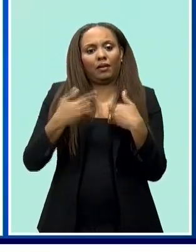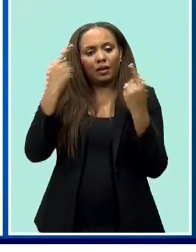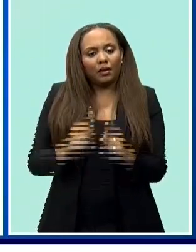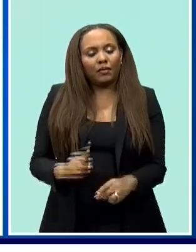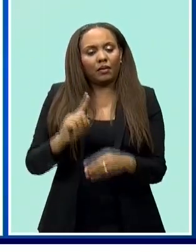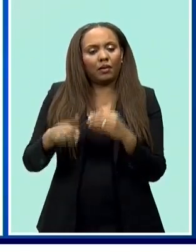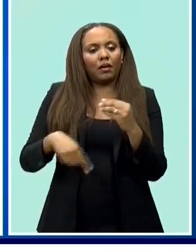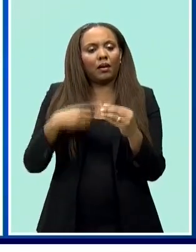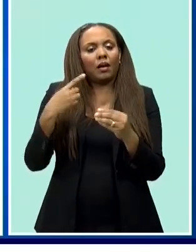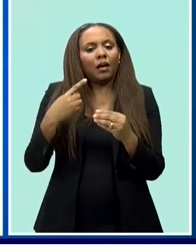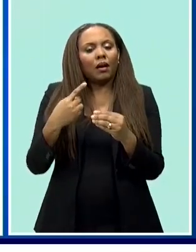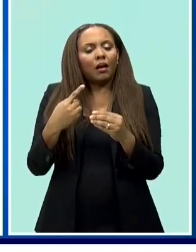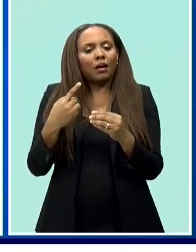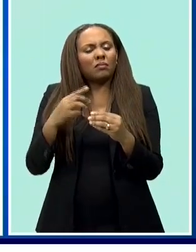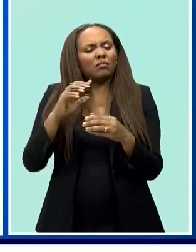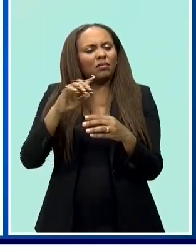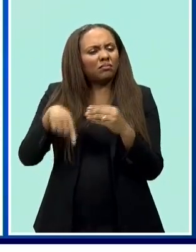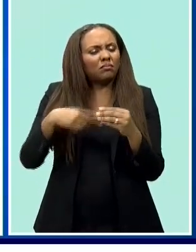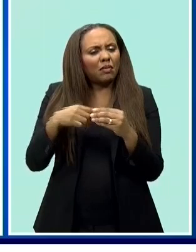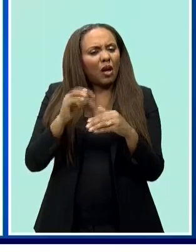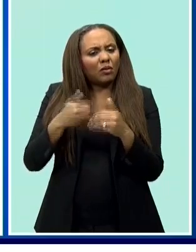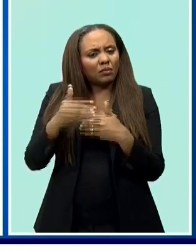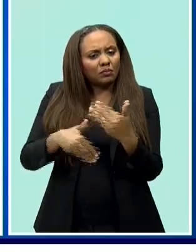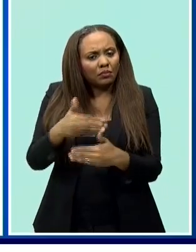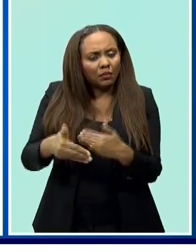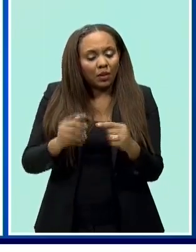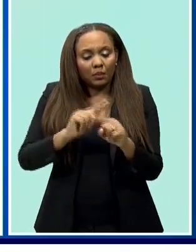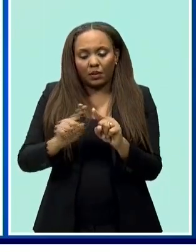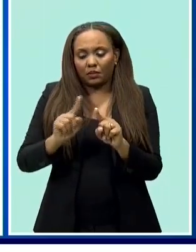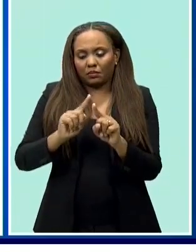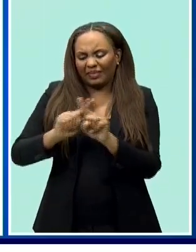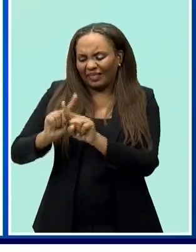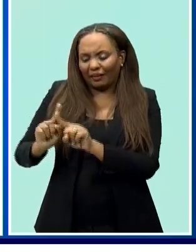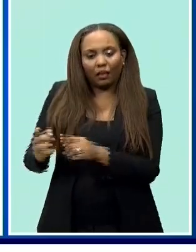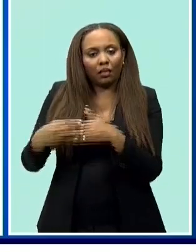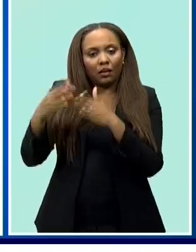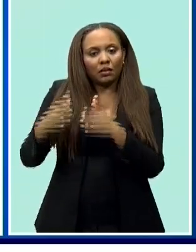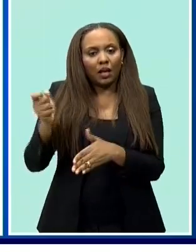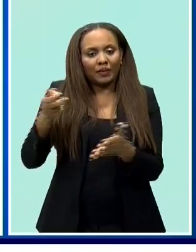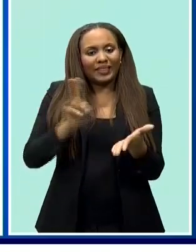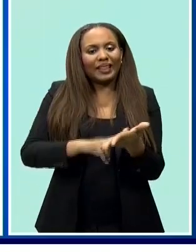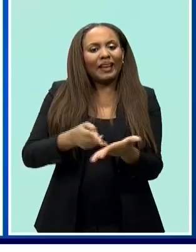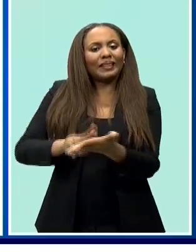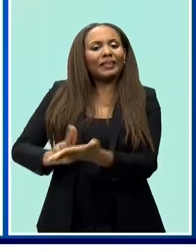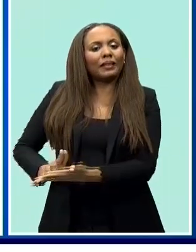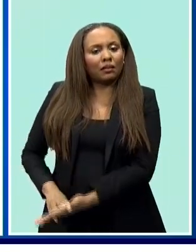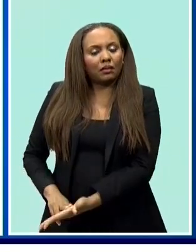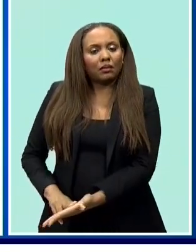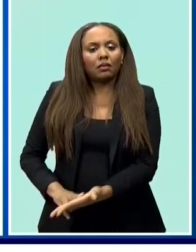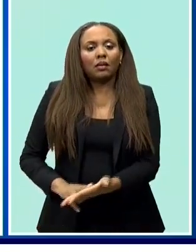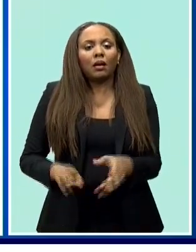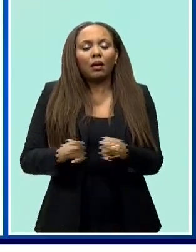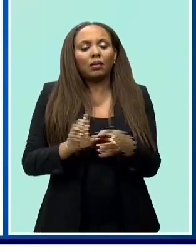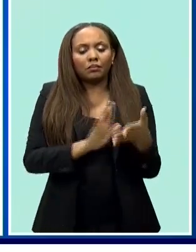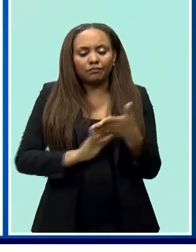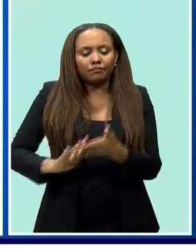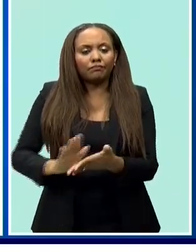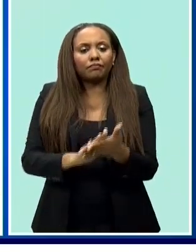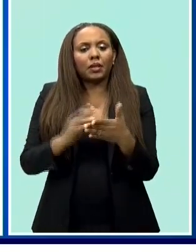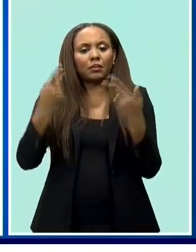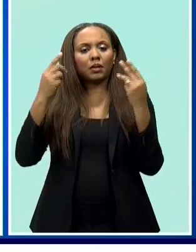public procurement, which now needs the signature of the various heads of government. He also complimented Prime Minister Mia Motley, who has